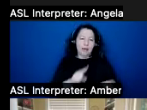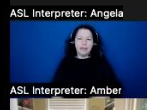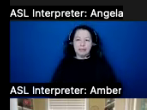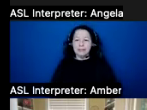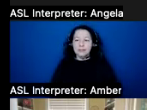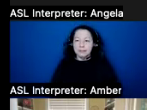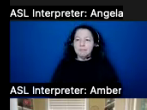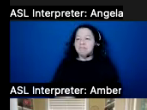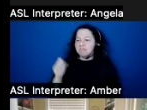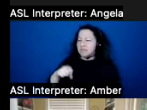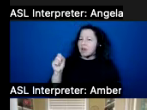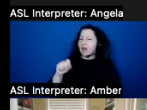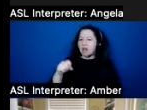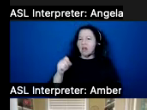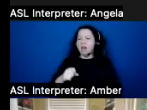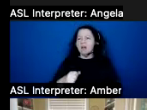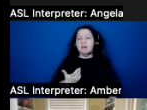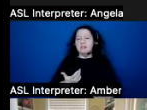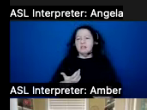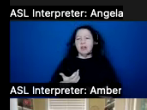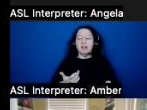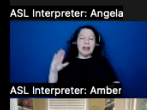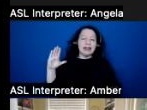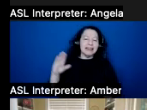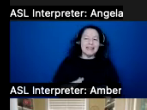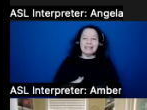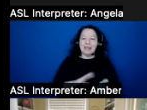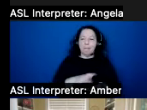like the most minimal surprises possible, right?